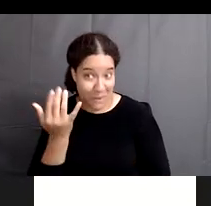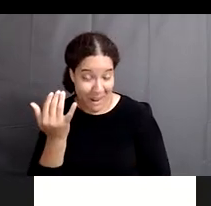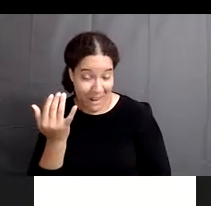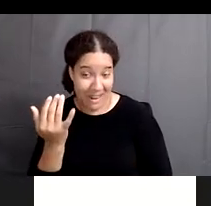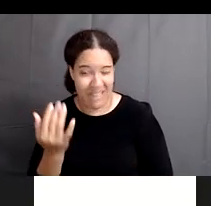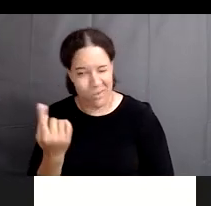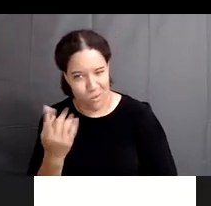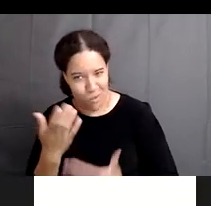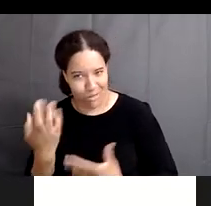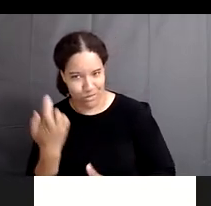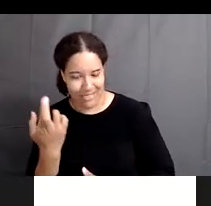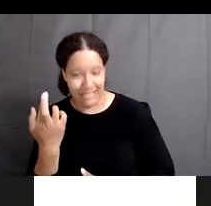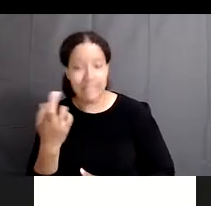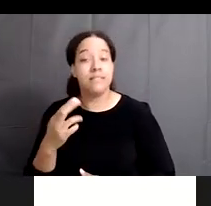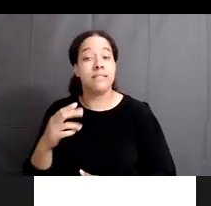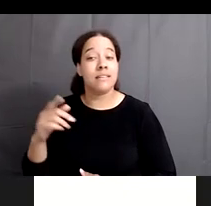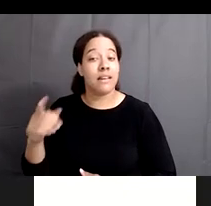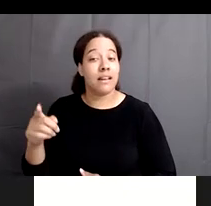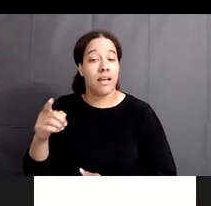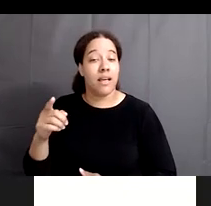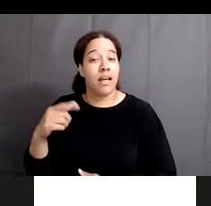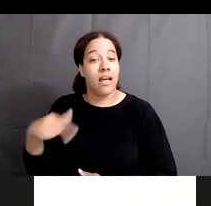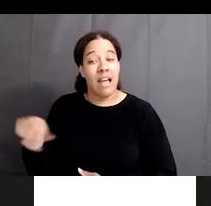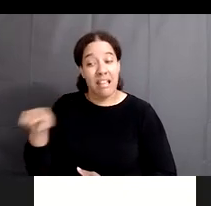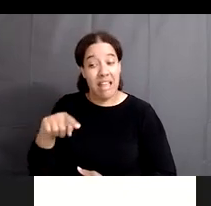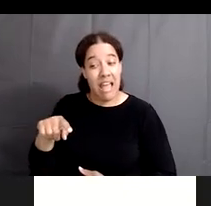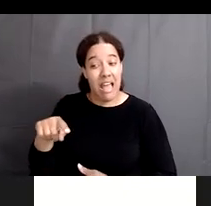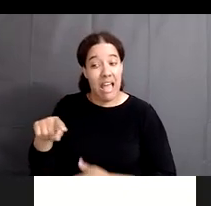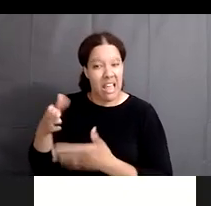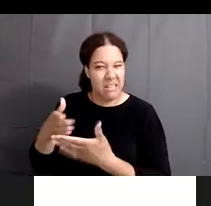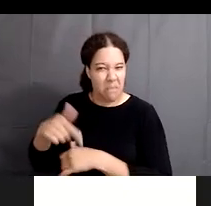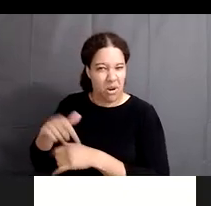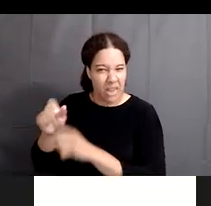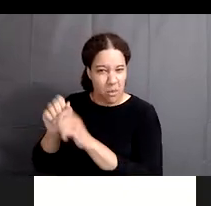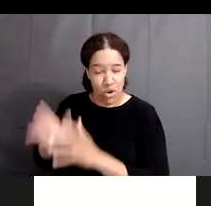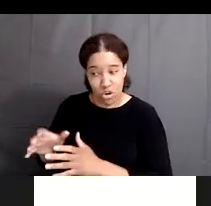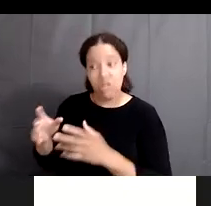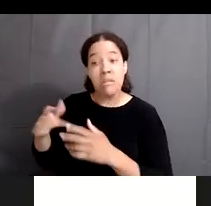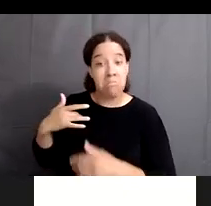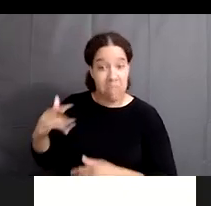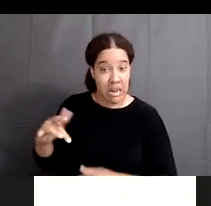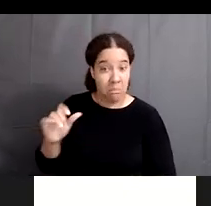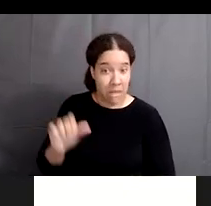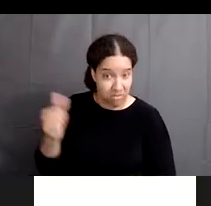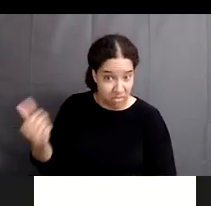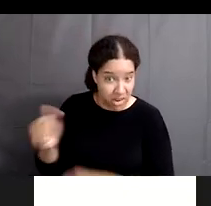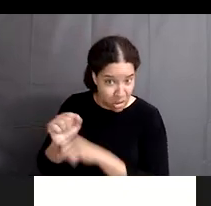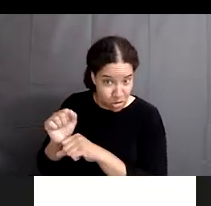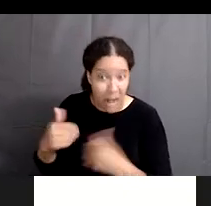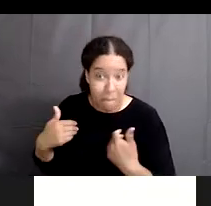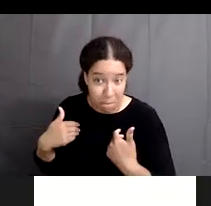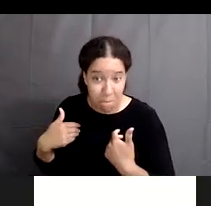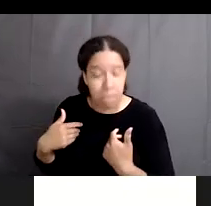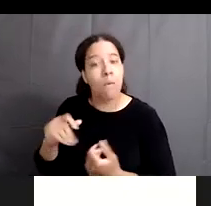is because they more than likely either have another job or they are taking care